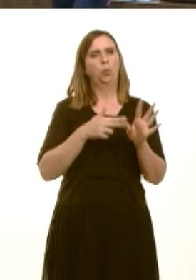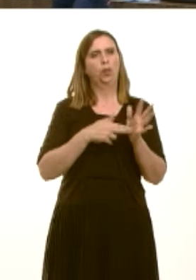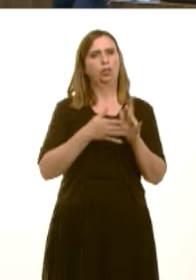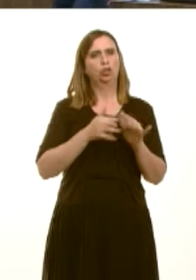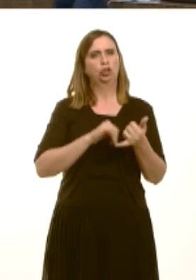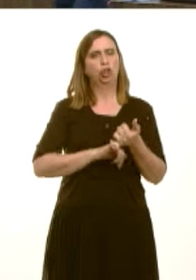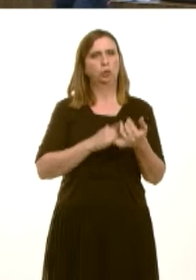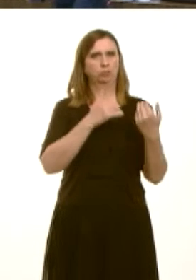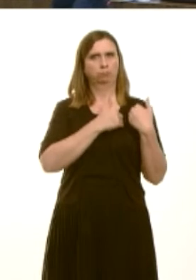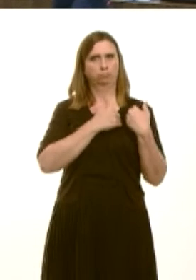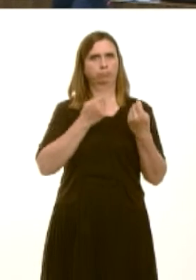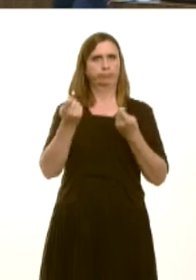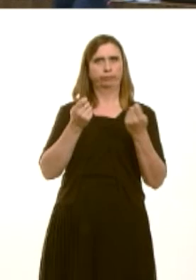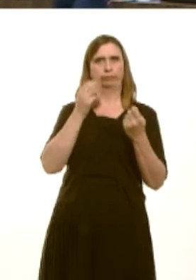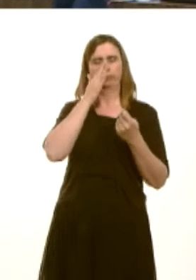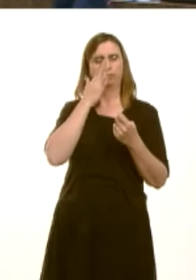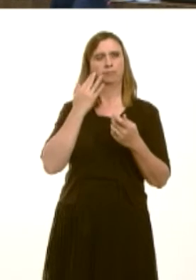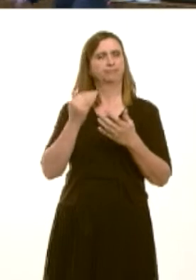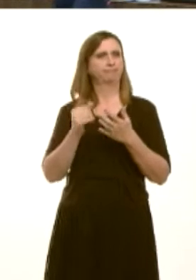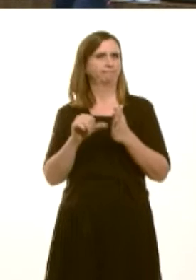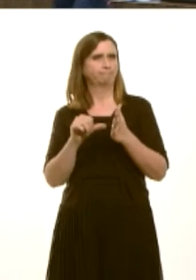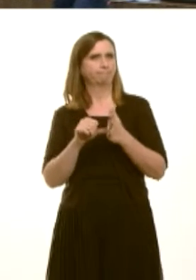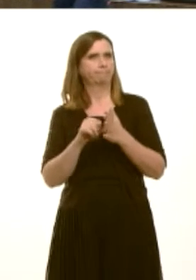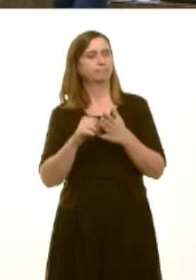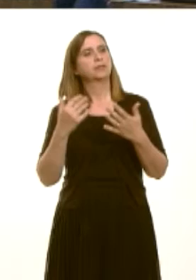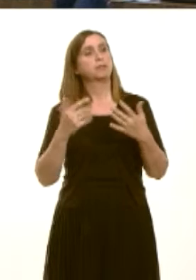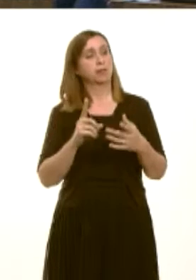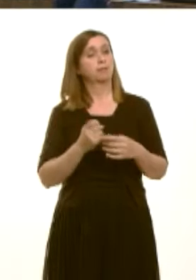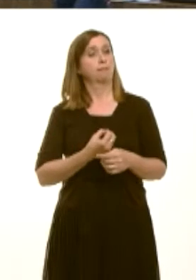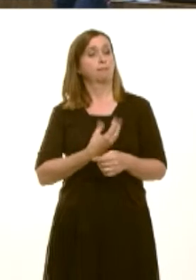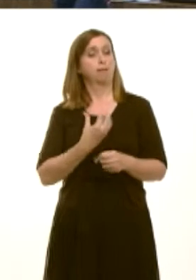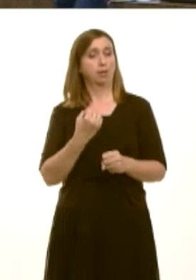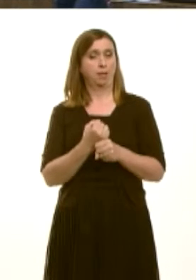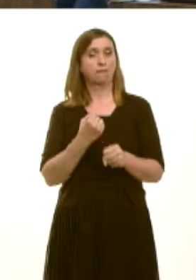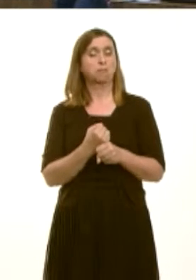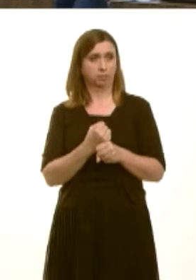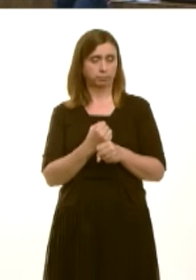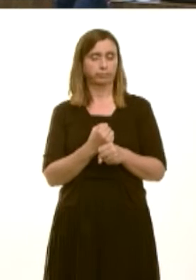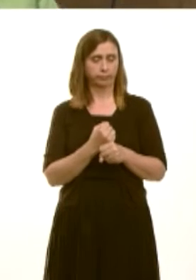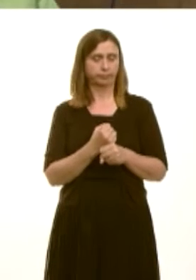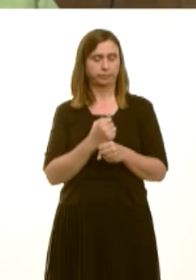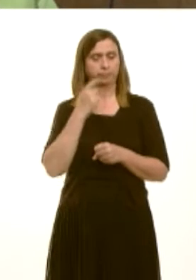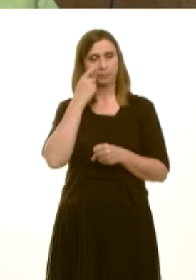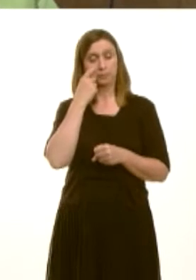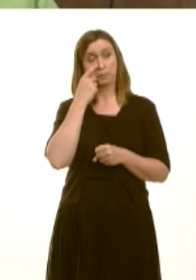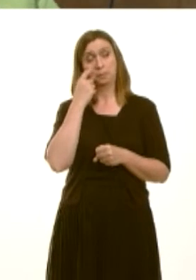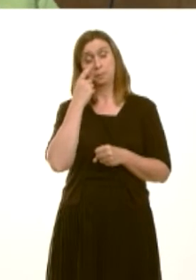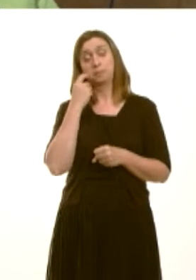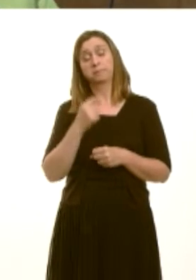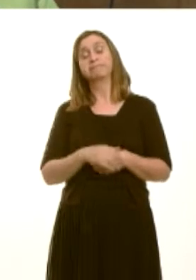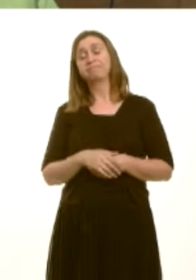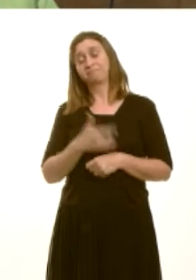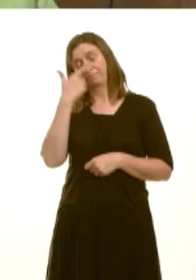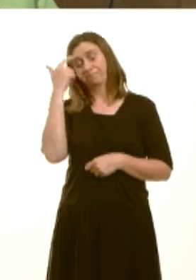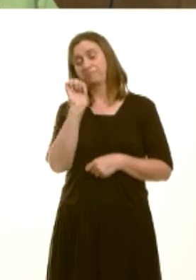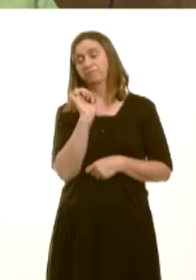well, no, that was actually delivered by a Labour government, but your main point is a fair one. It isn't